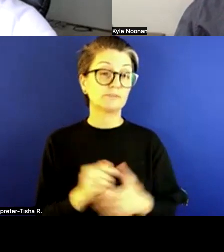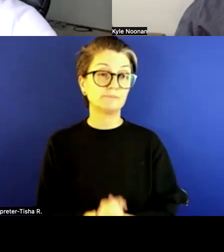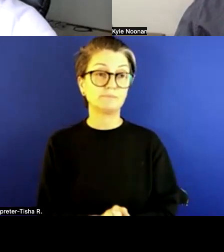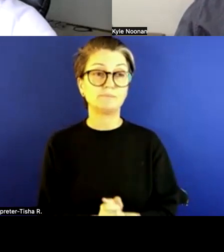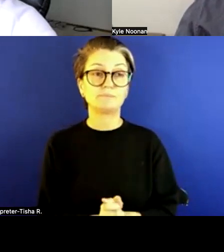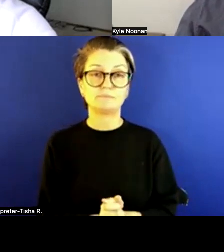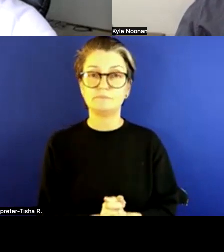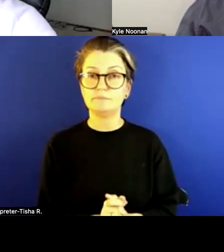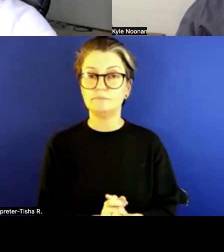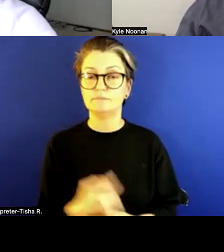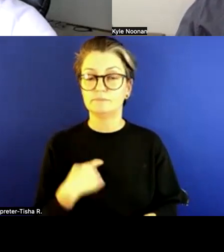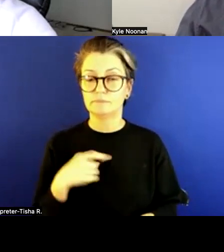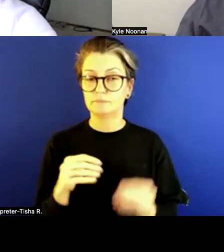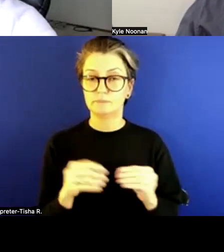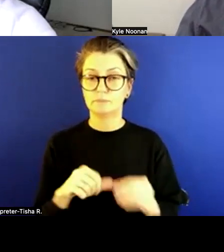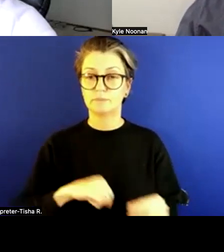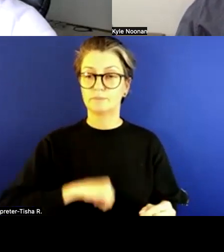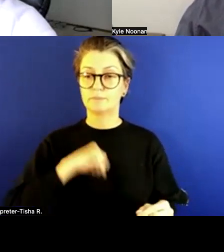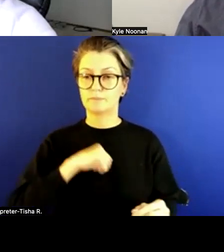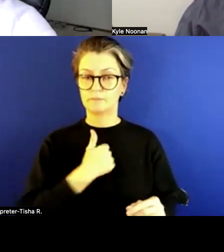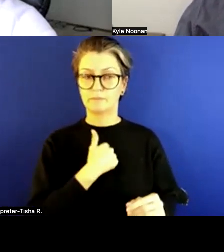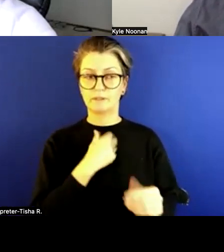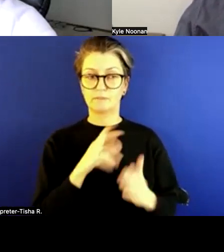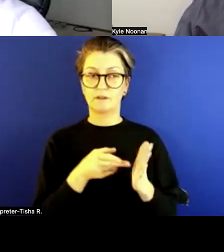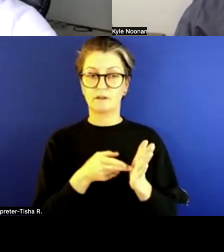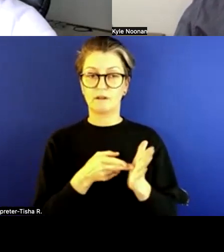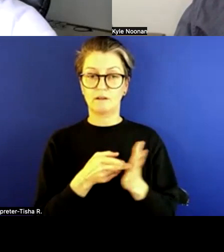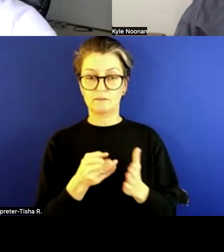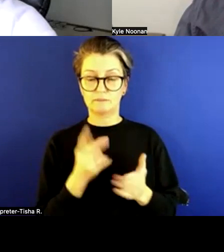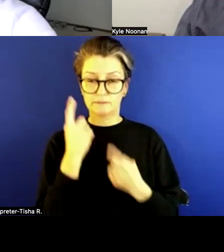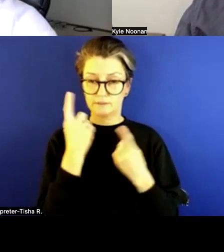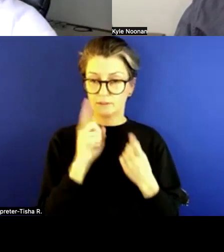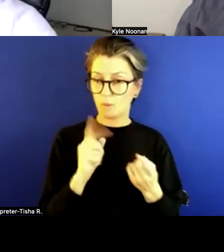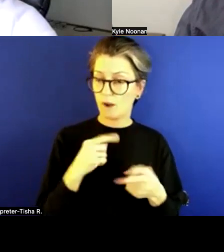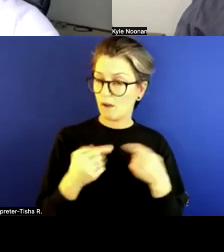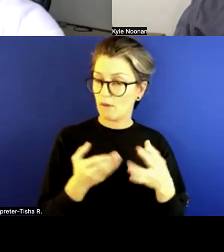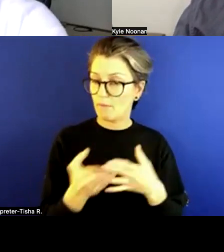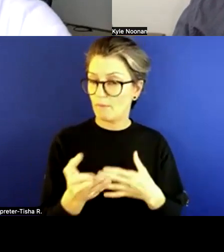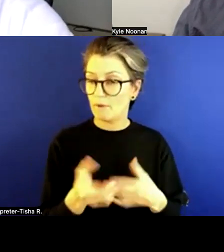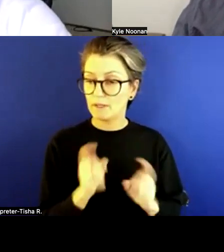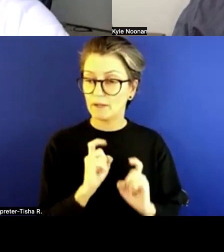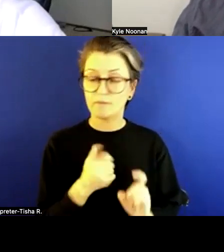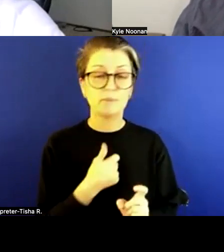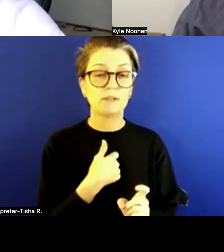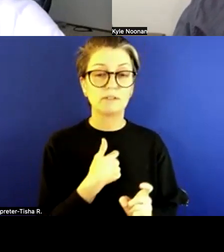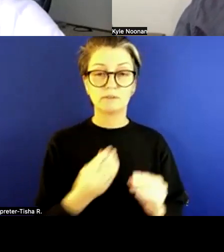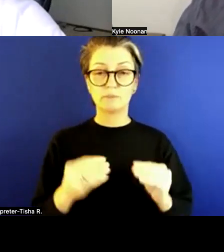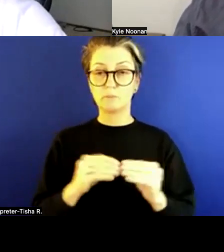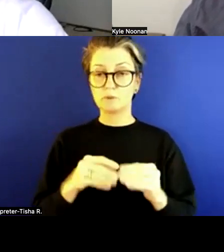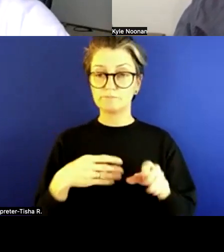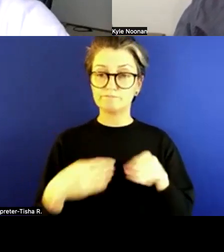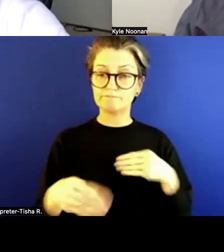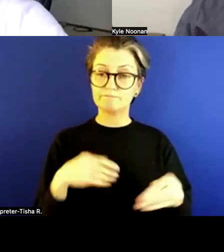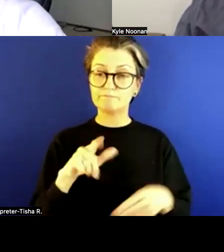I think I should be more proud of myself, to be honest, for where I am, considering what I've gone through, and give myself some more leeway and some more